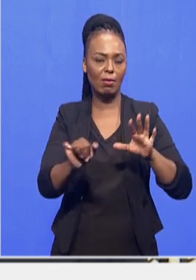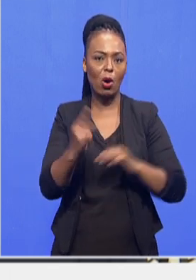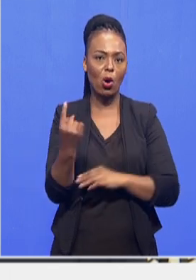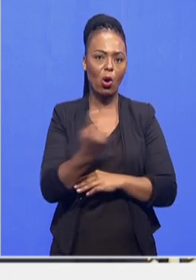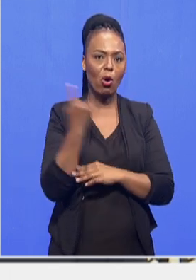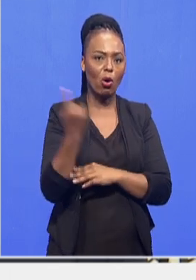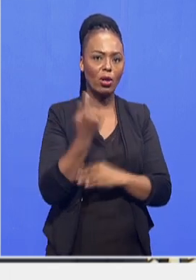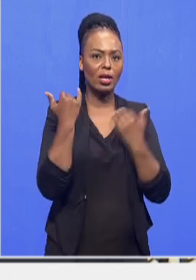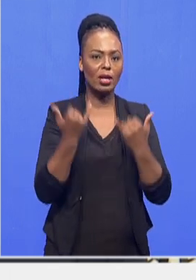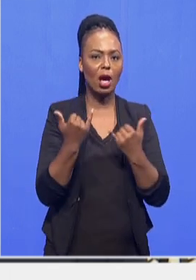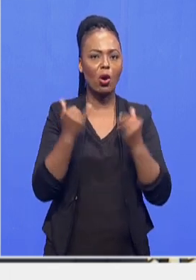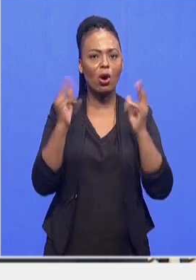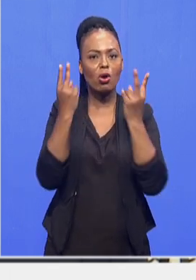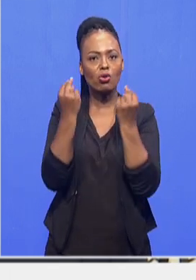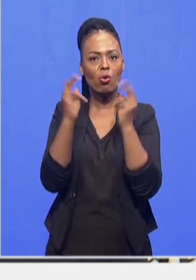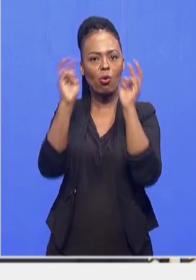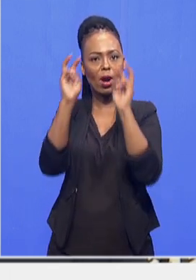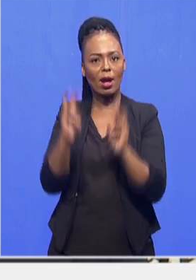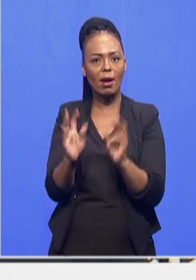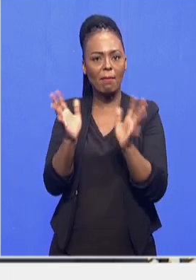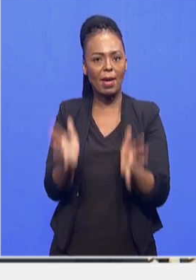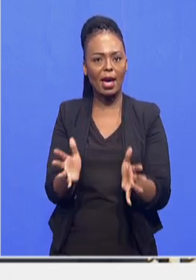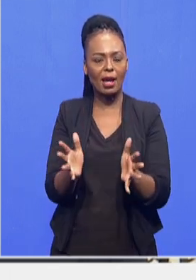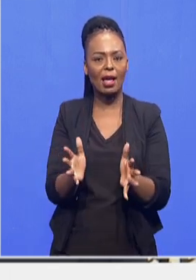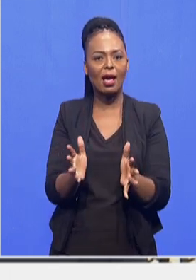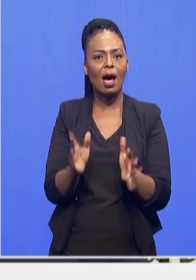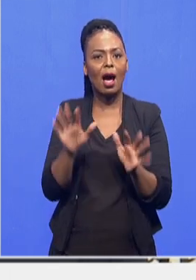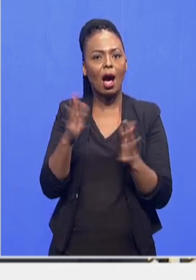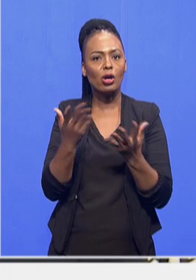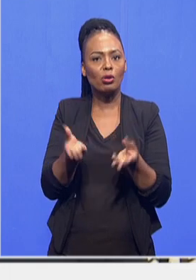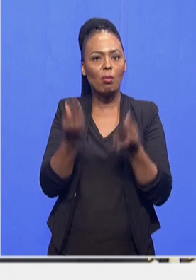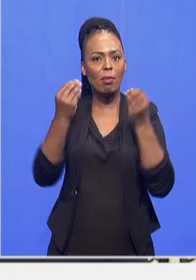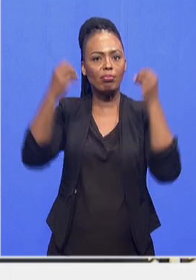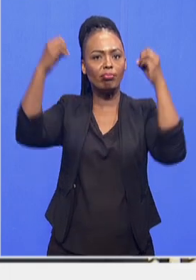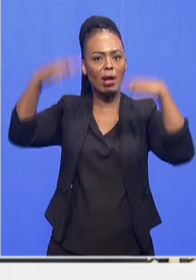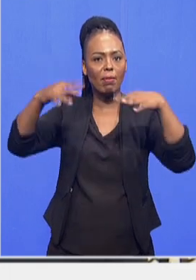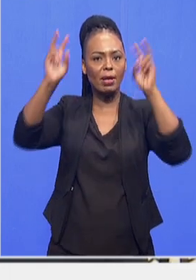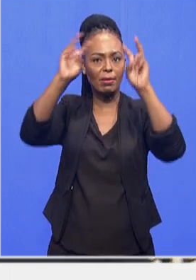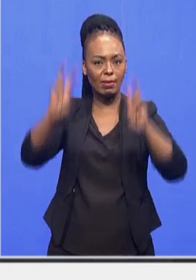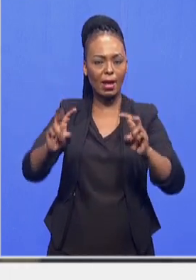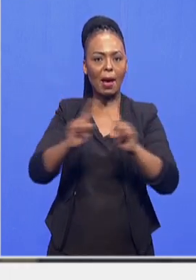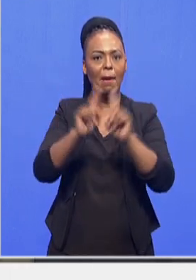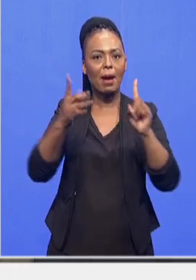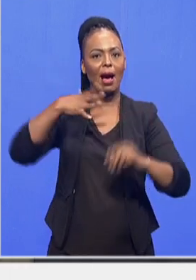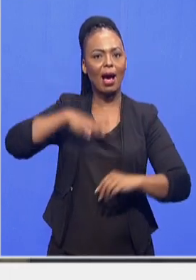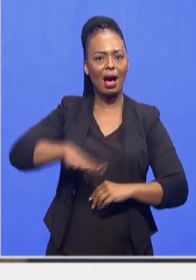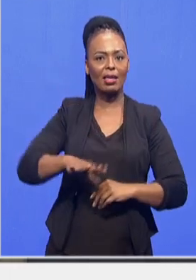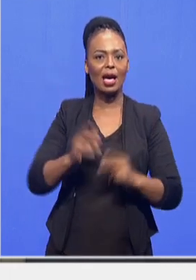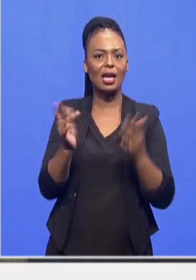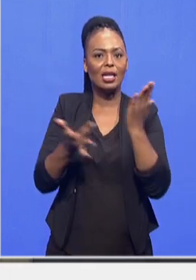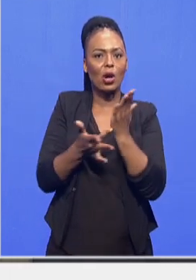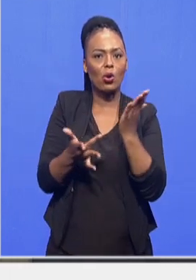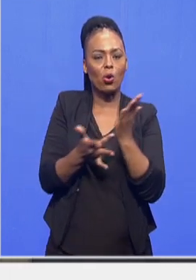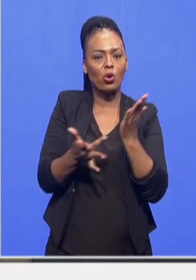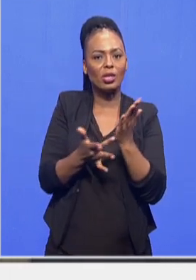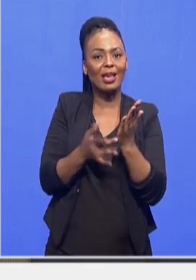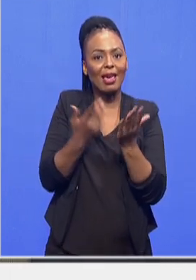at the renewable energy side in terms of generation, but we are also looking at technologies that are also addressing the